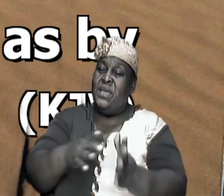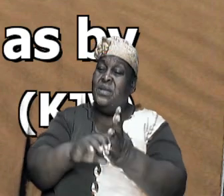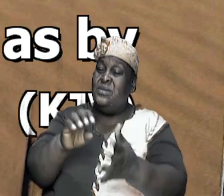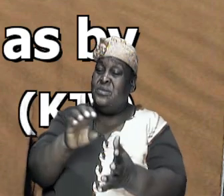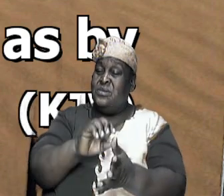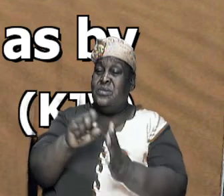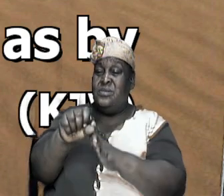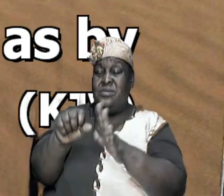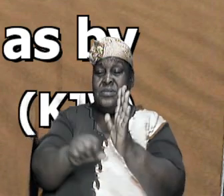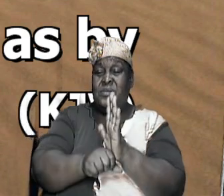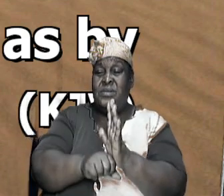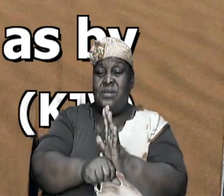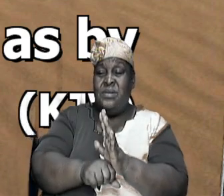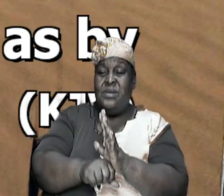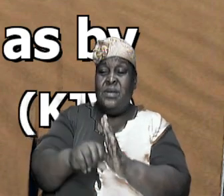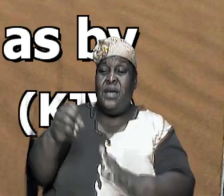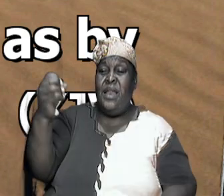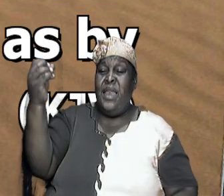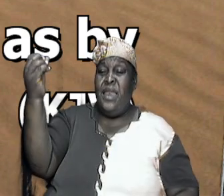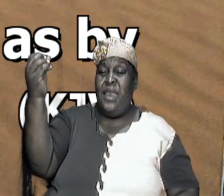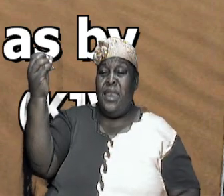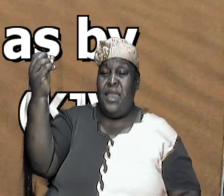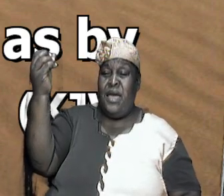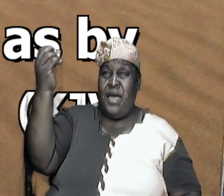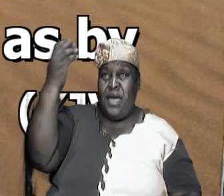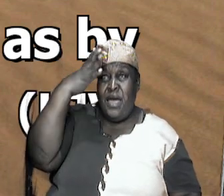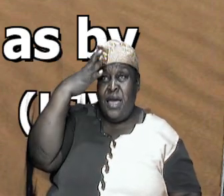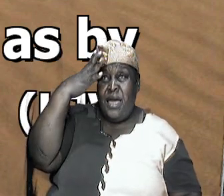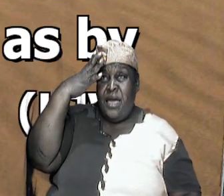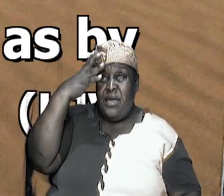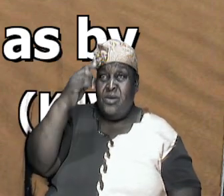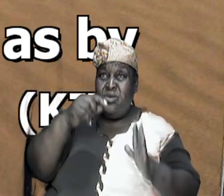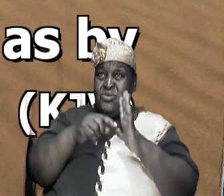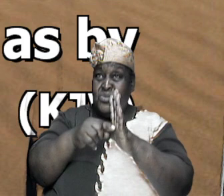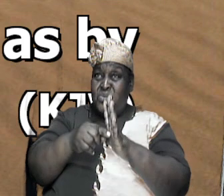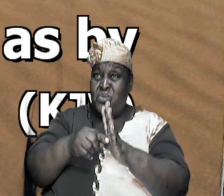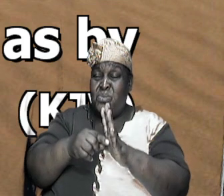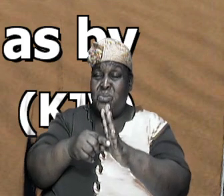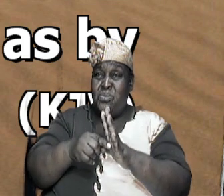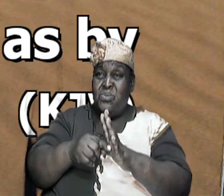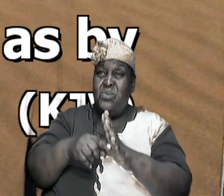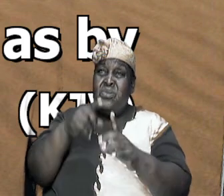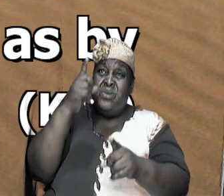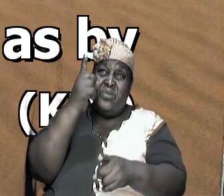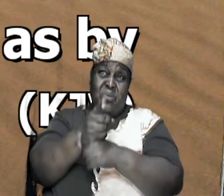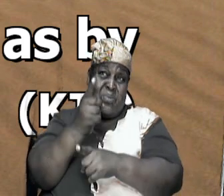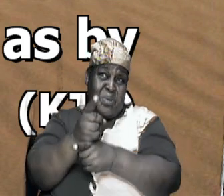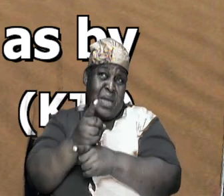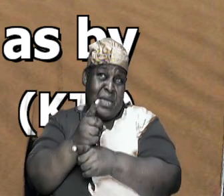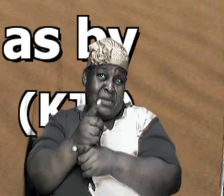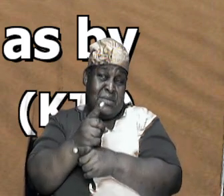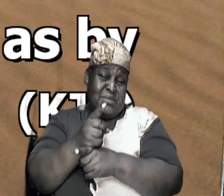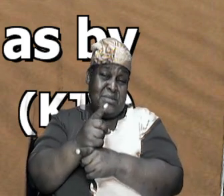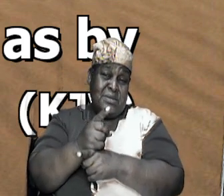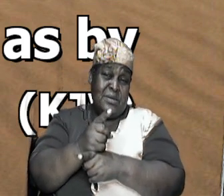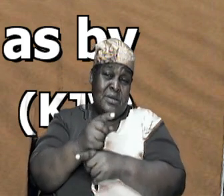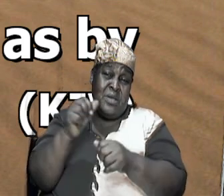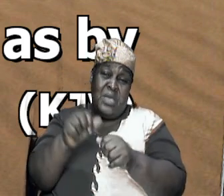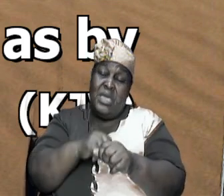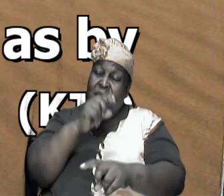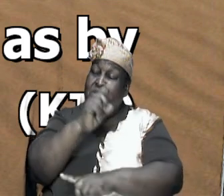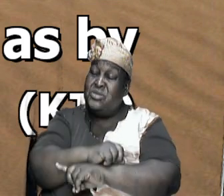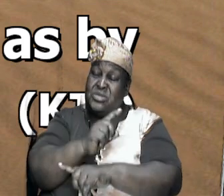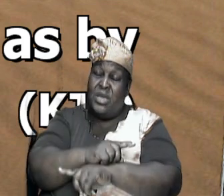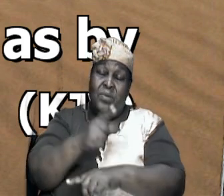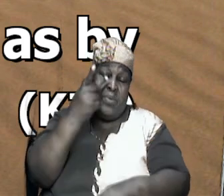that light is sown unto the upright daily. So each day we look at Christ,